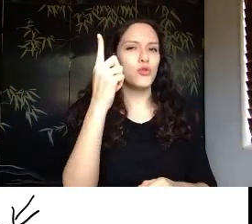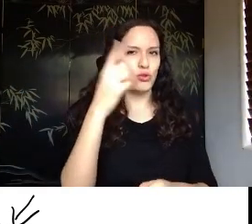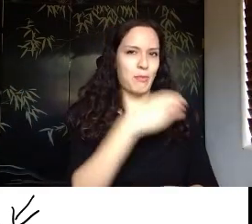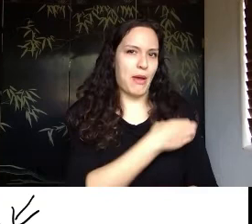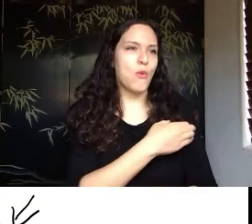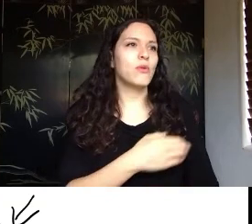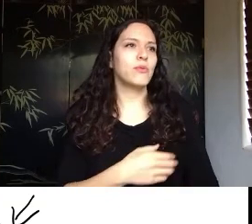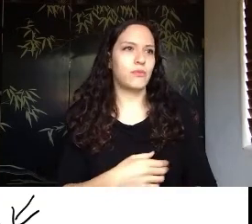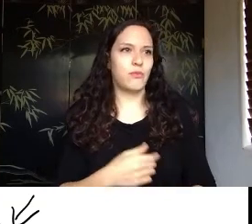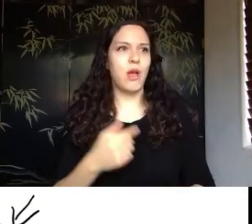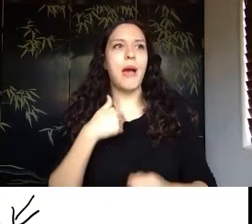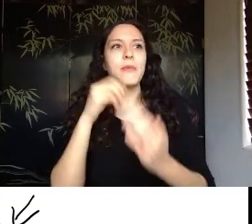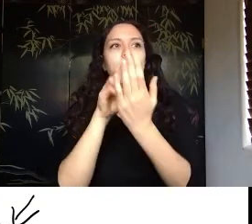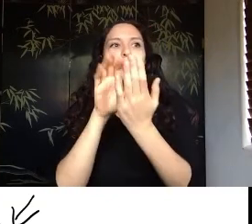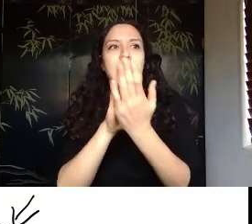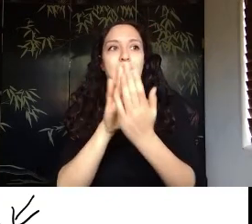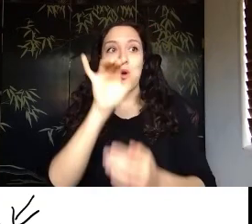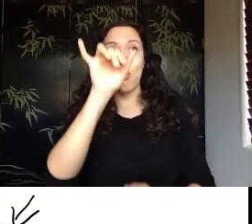line.